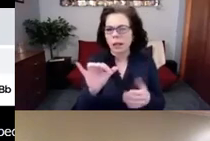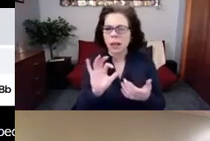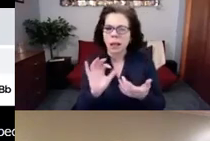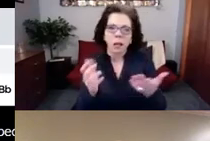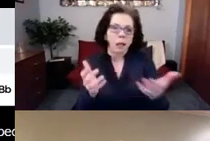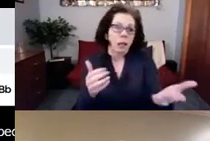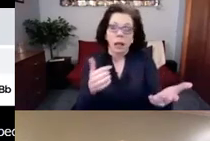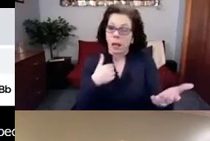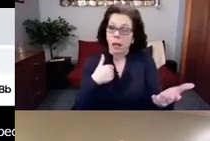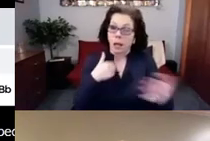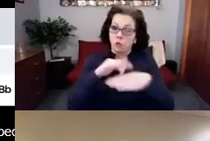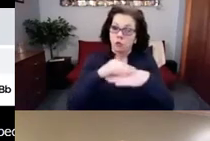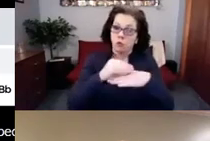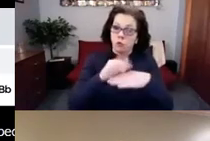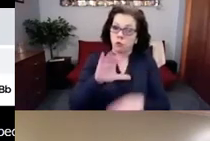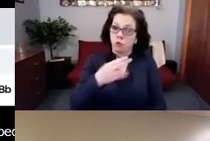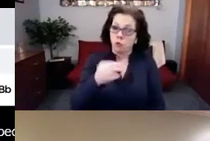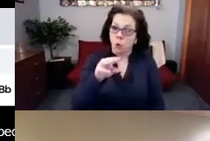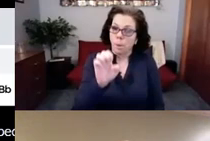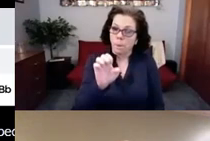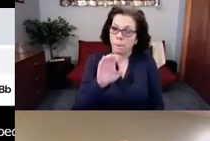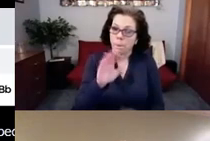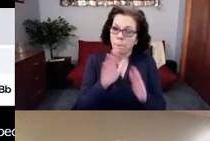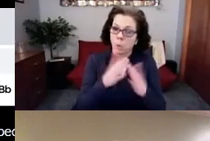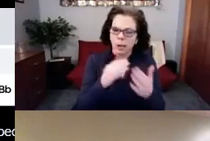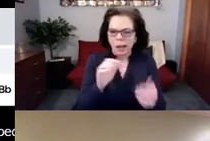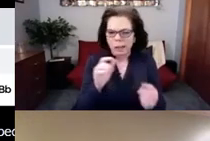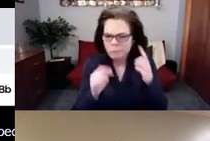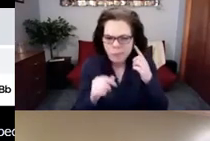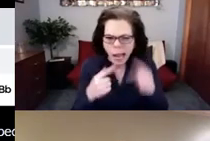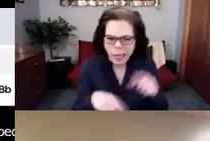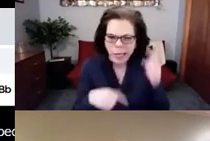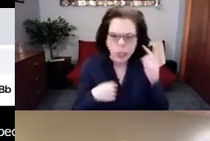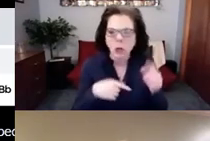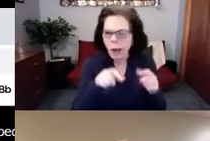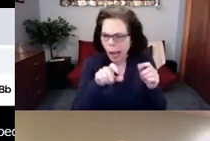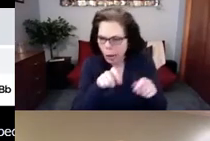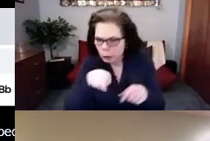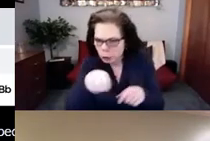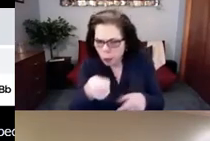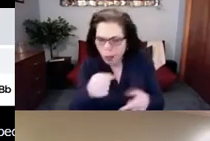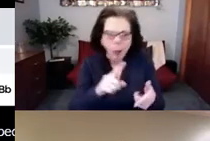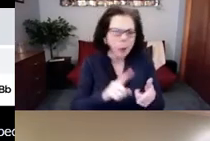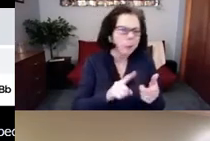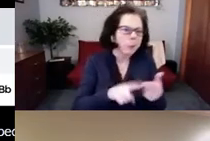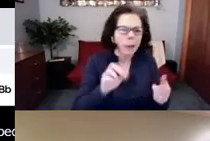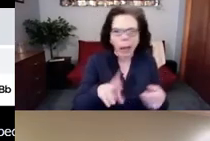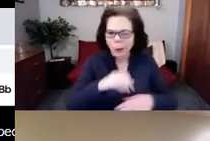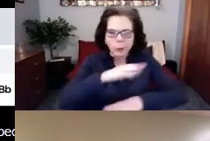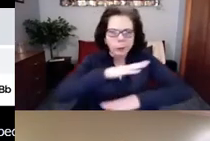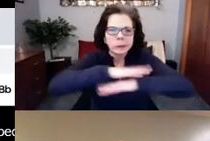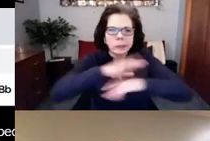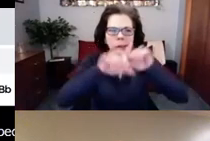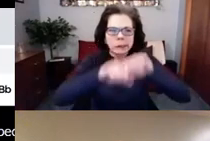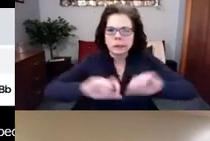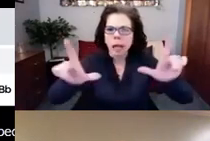your Chromebook, how you improve the audio, how you navigate the desktop. There's also videos